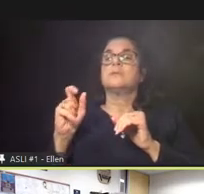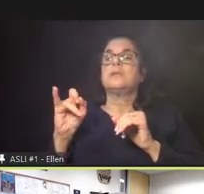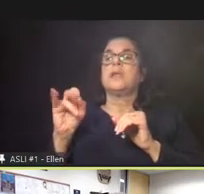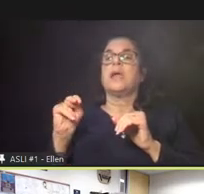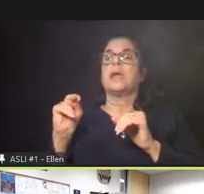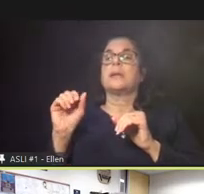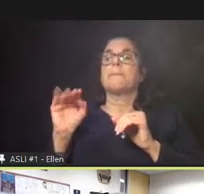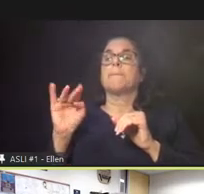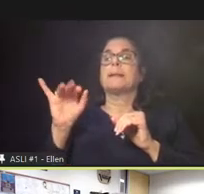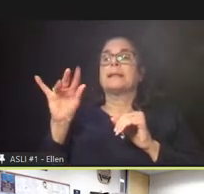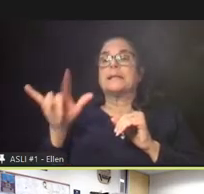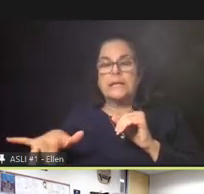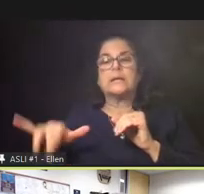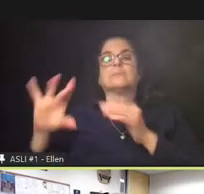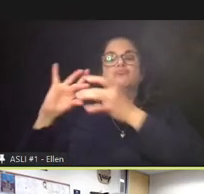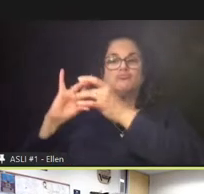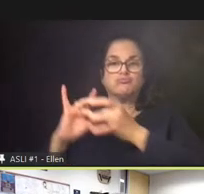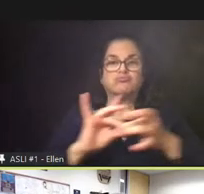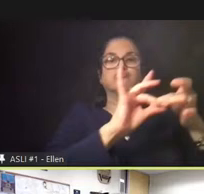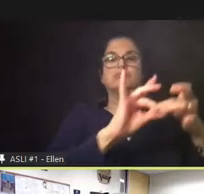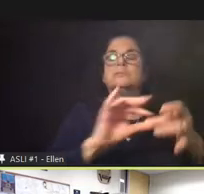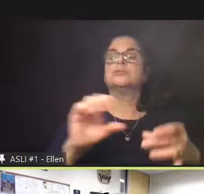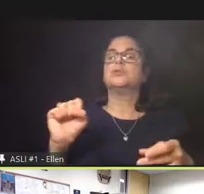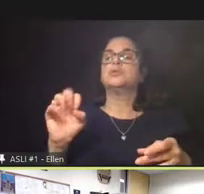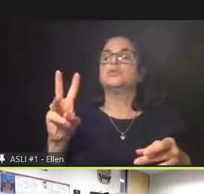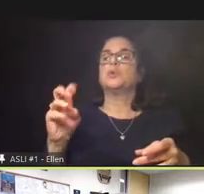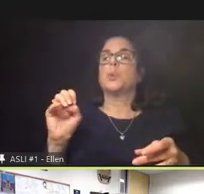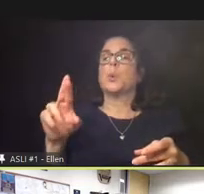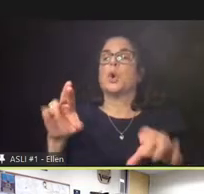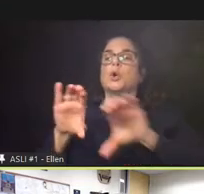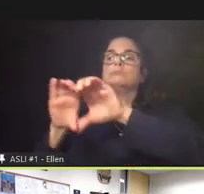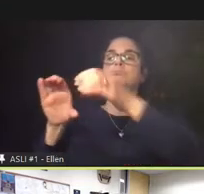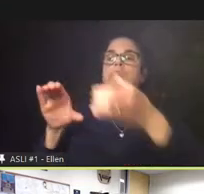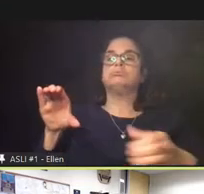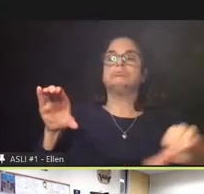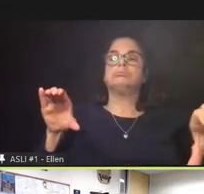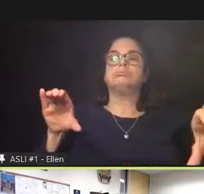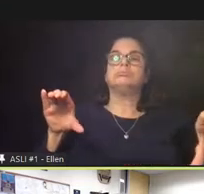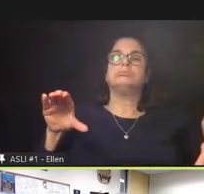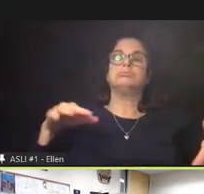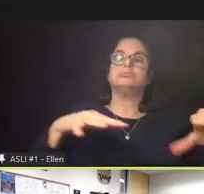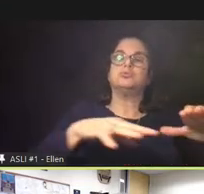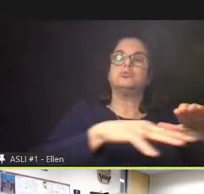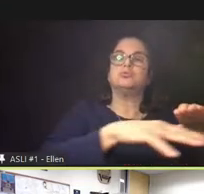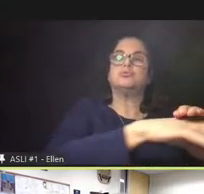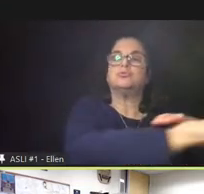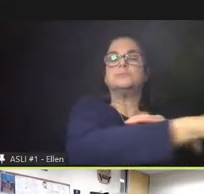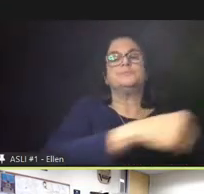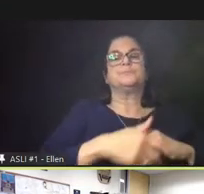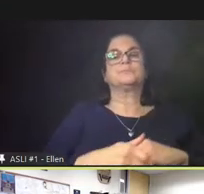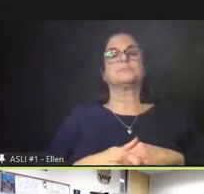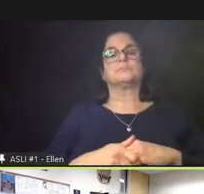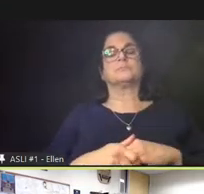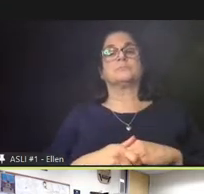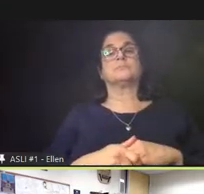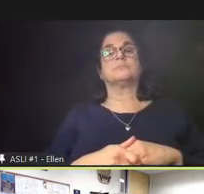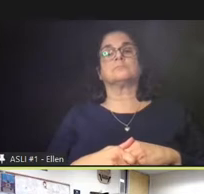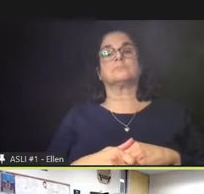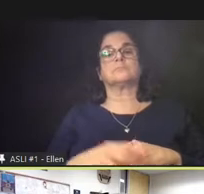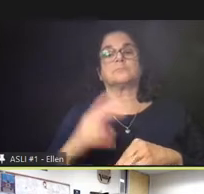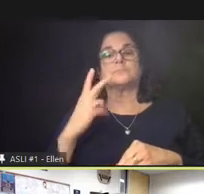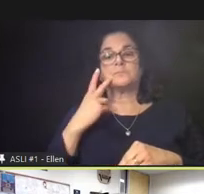So this is part of that tie-in point being put in place. Next slide. And here's the site as a whole. So I've shown you over